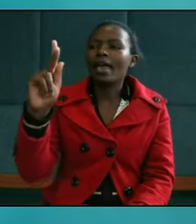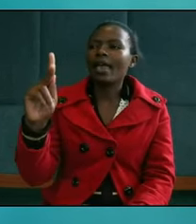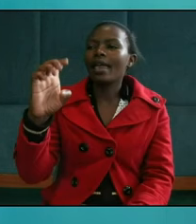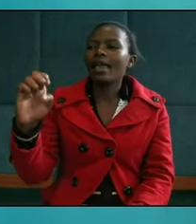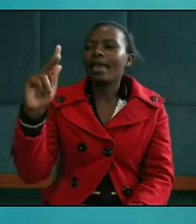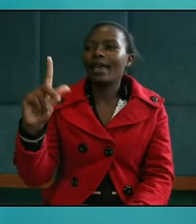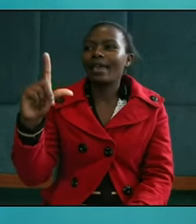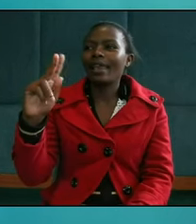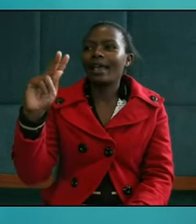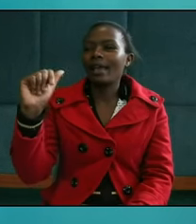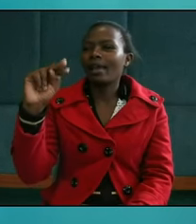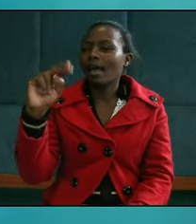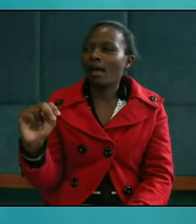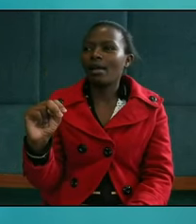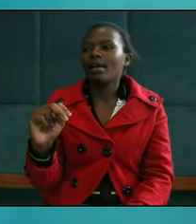Kirosi.